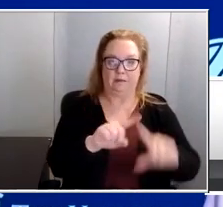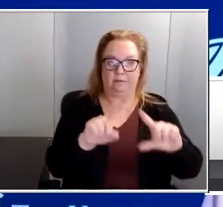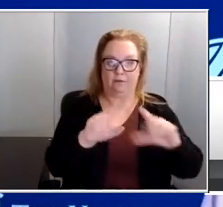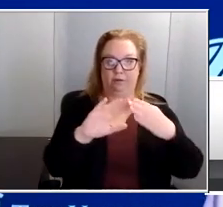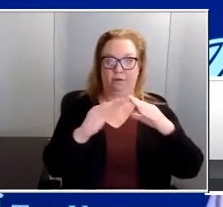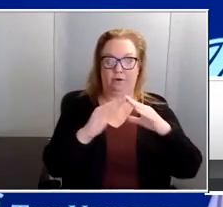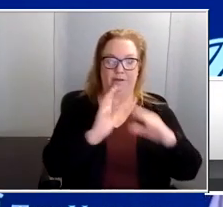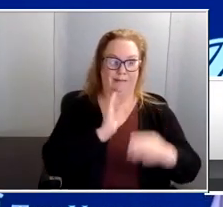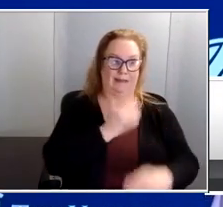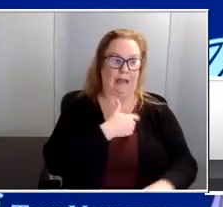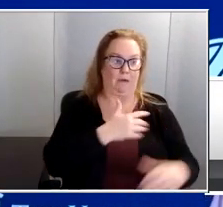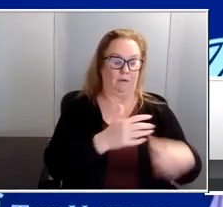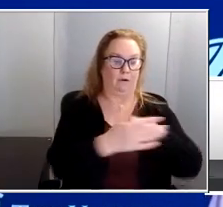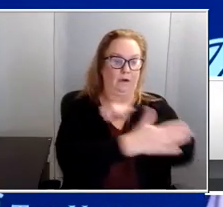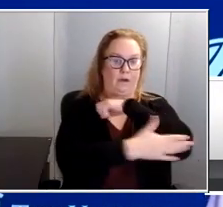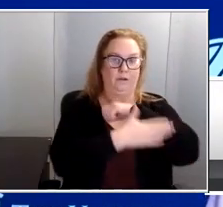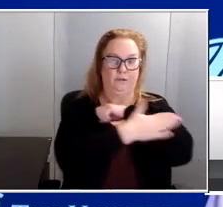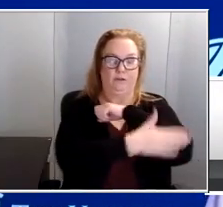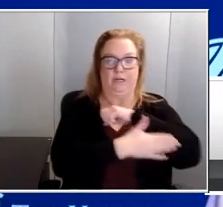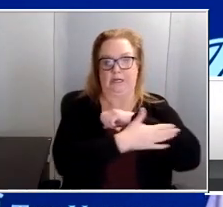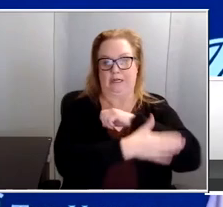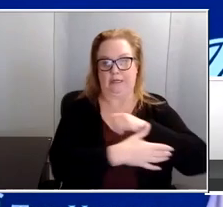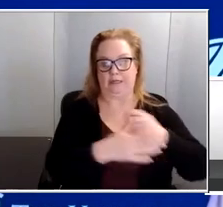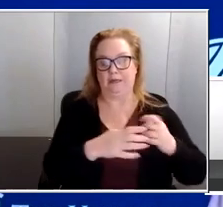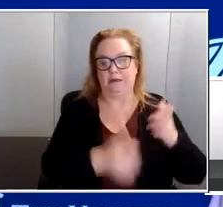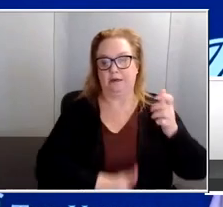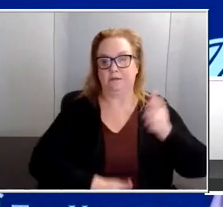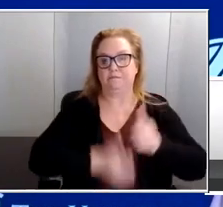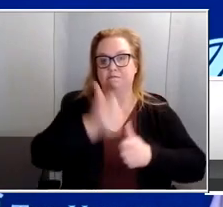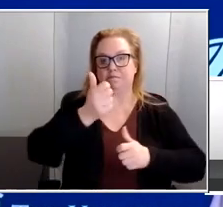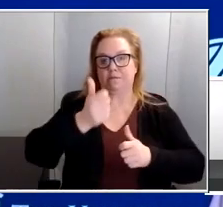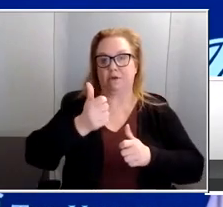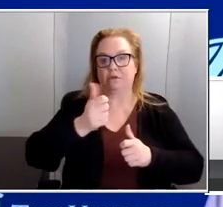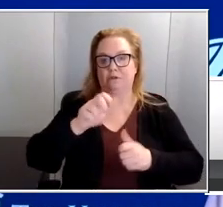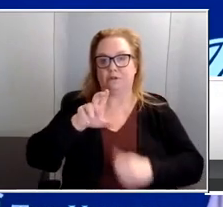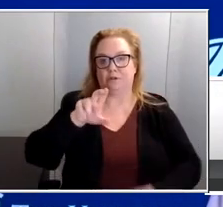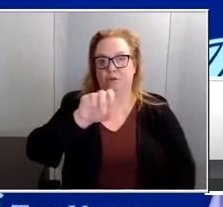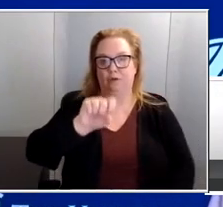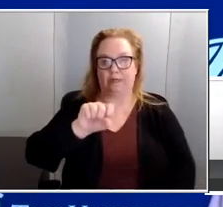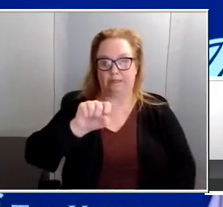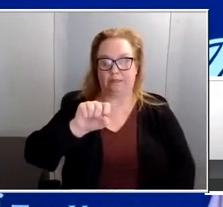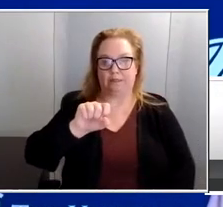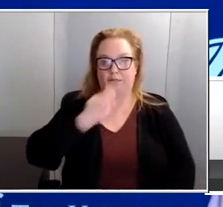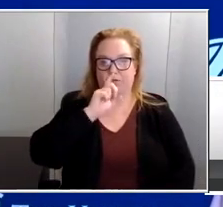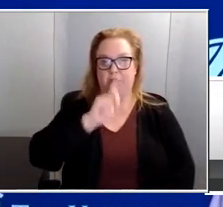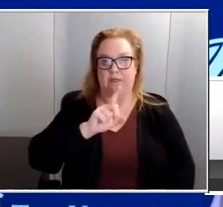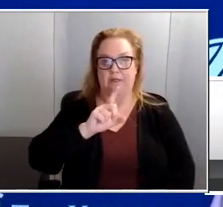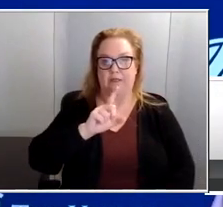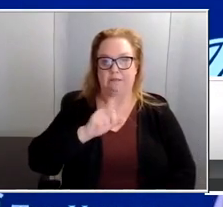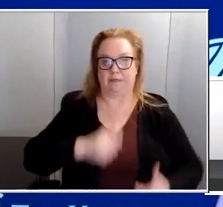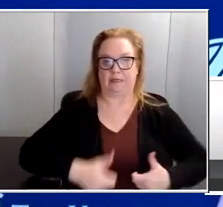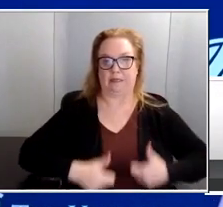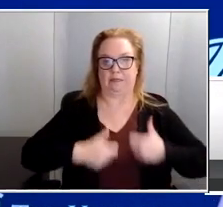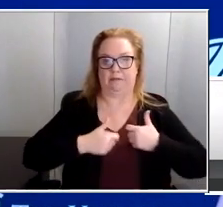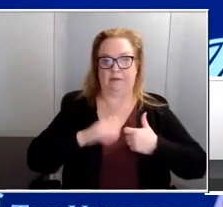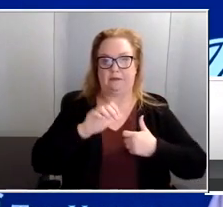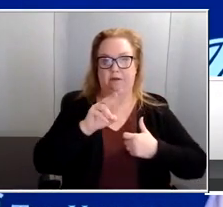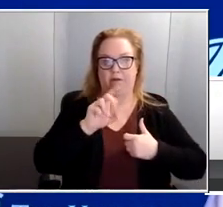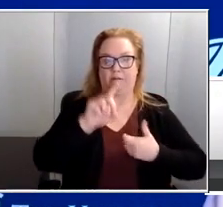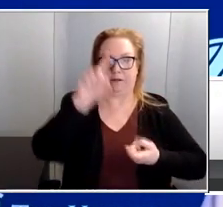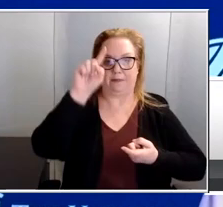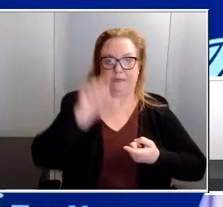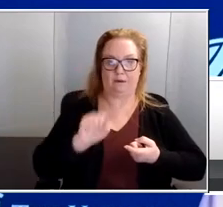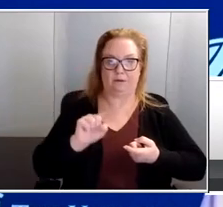in our country. And just to your point, though, I think that most of the United States really has been living as COVID has been